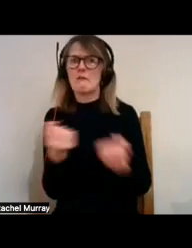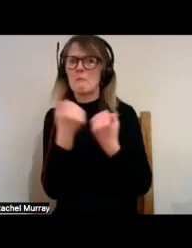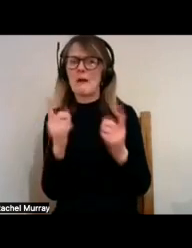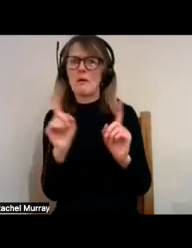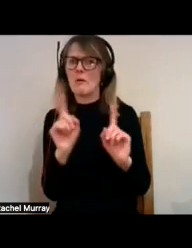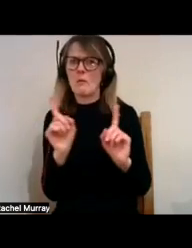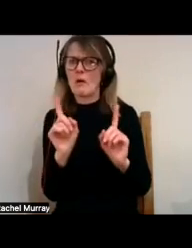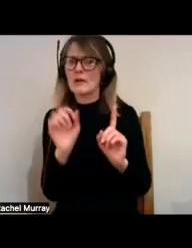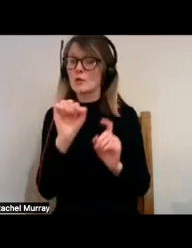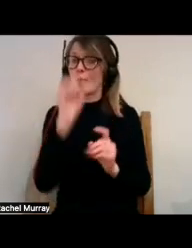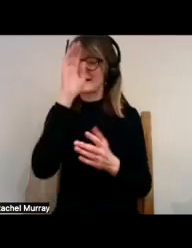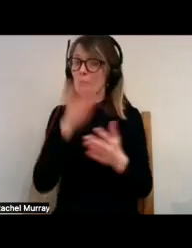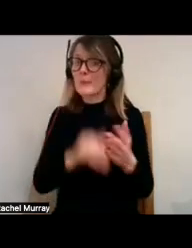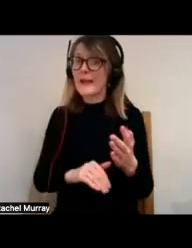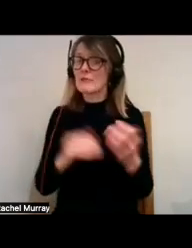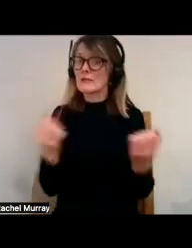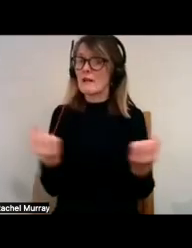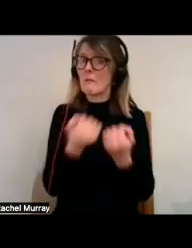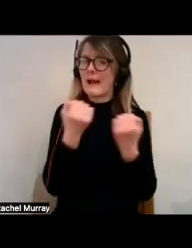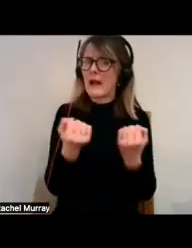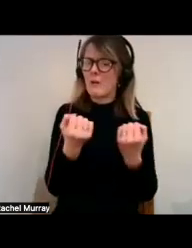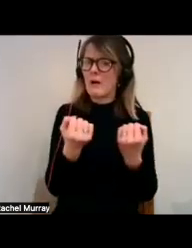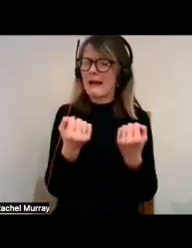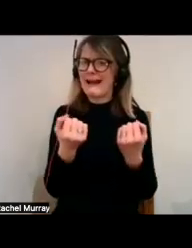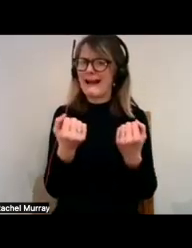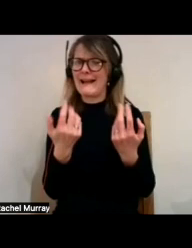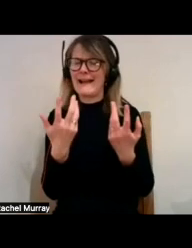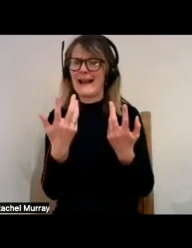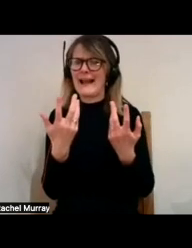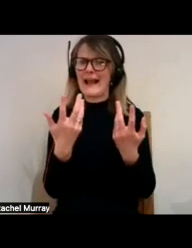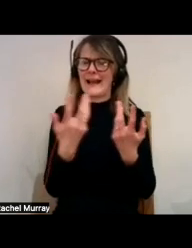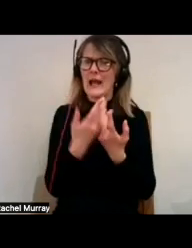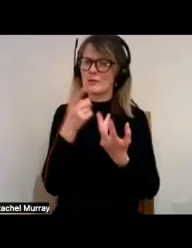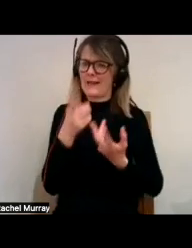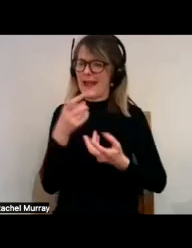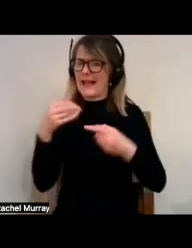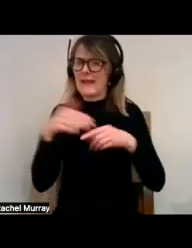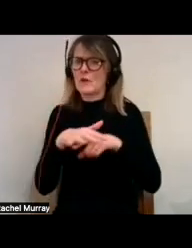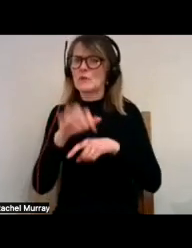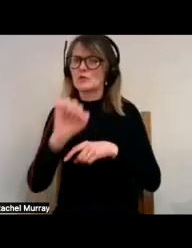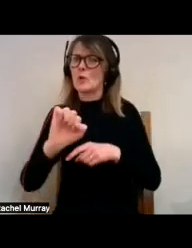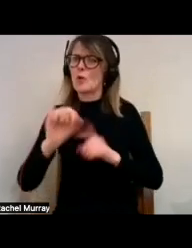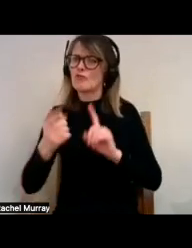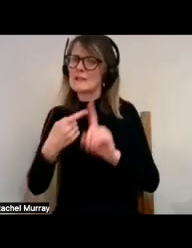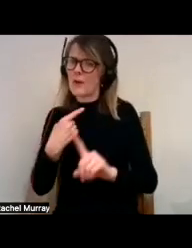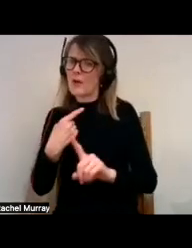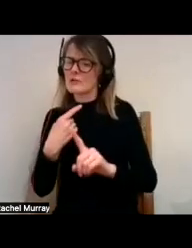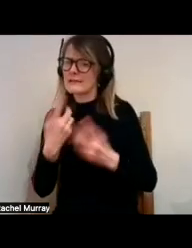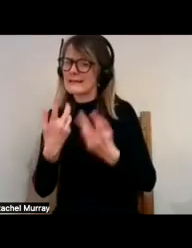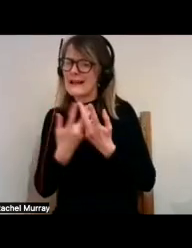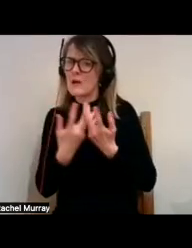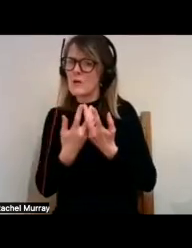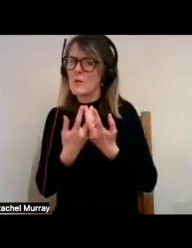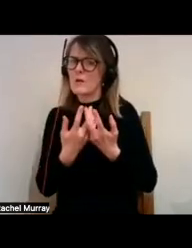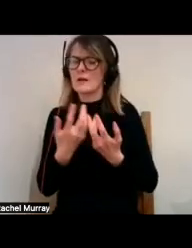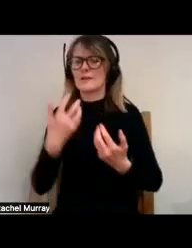What are your experiences of power, and how do they colour your response to that question? I think what was intriguing to